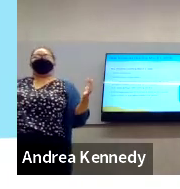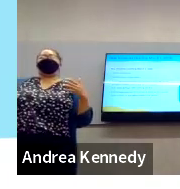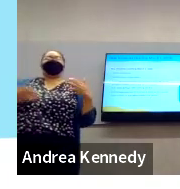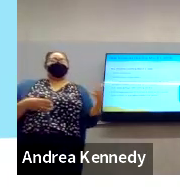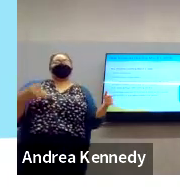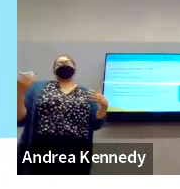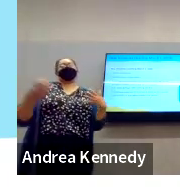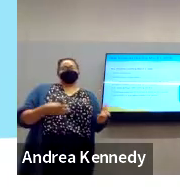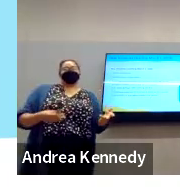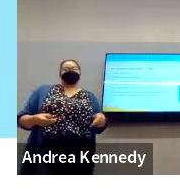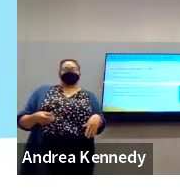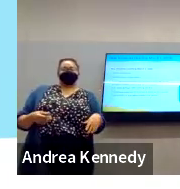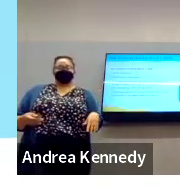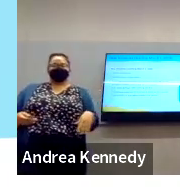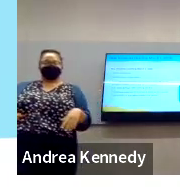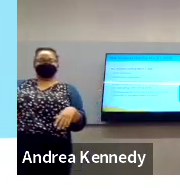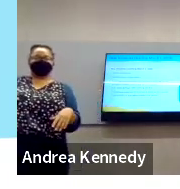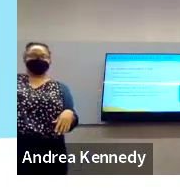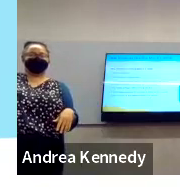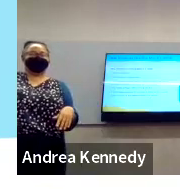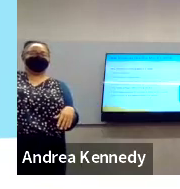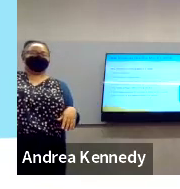paid through like RUBS or Conservice.